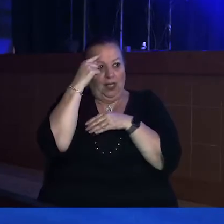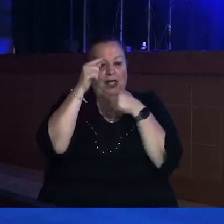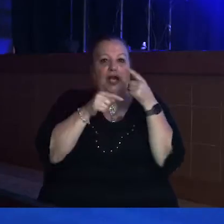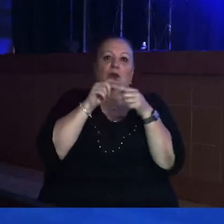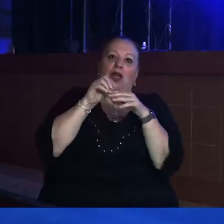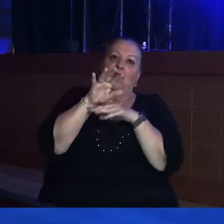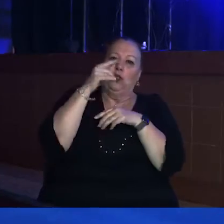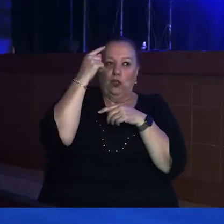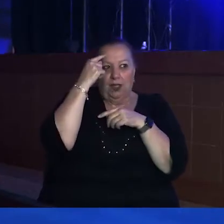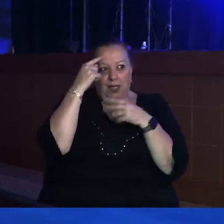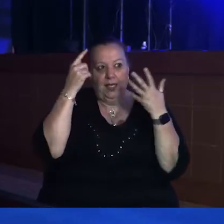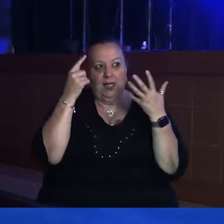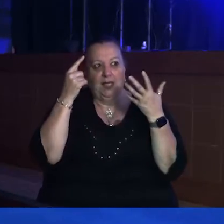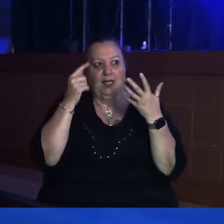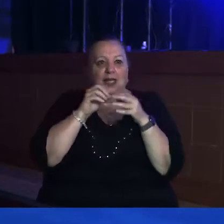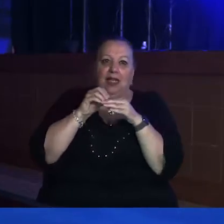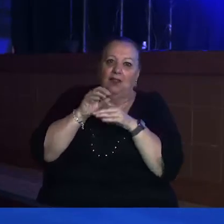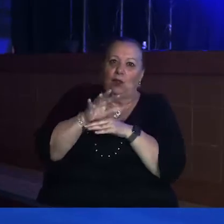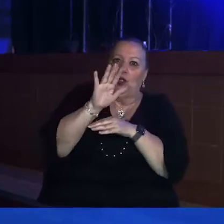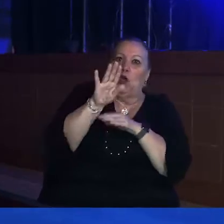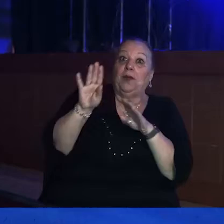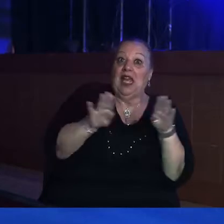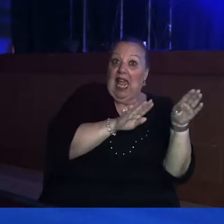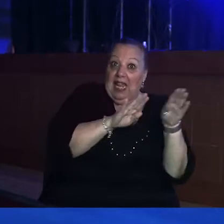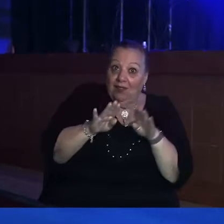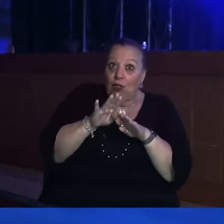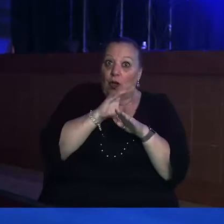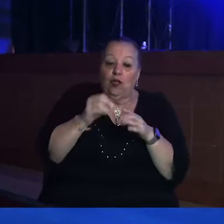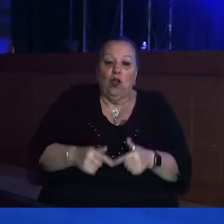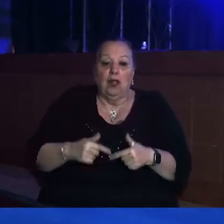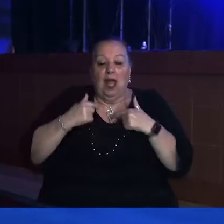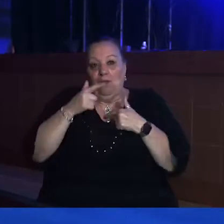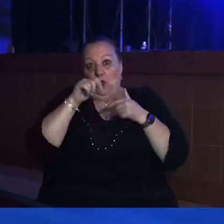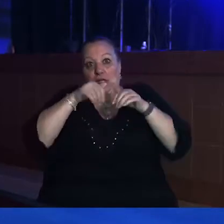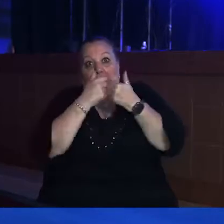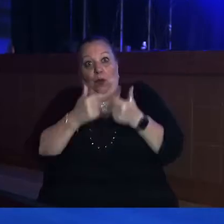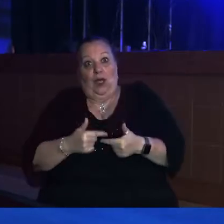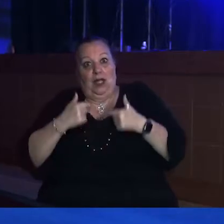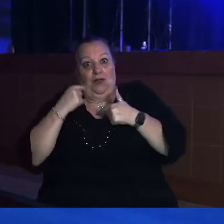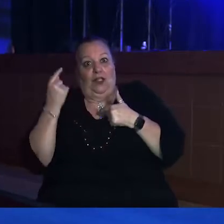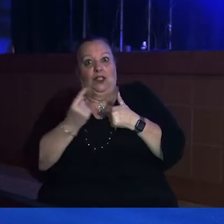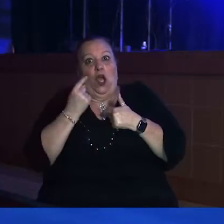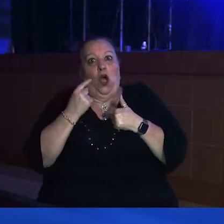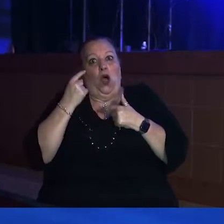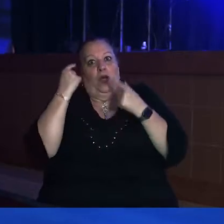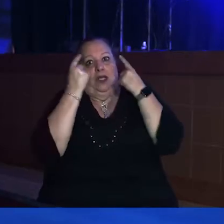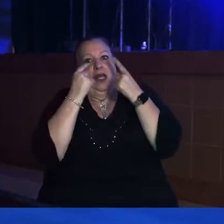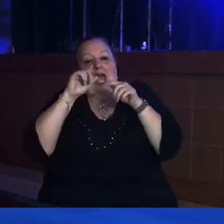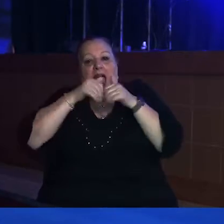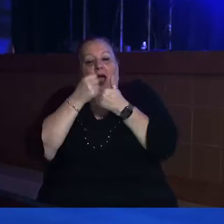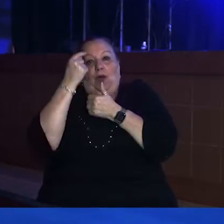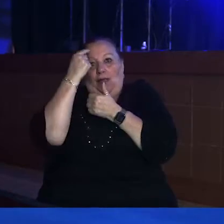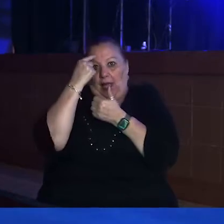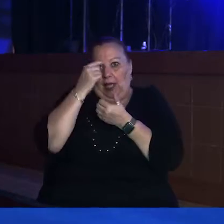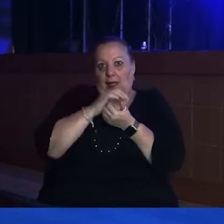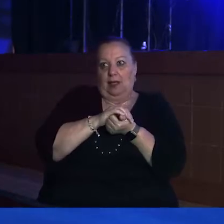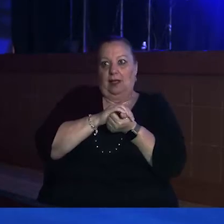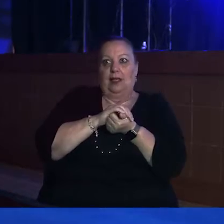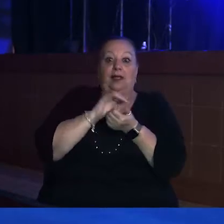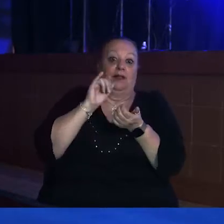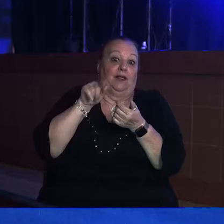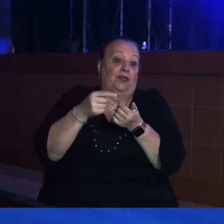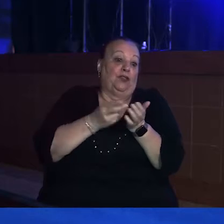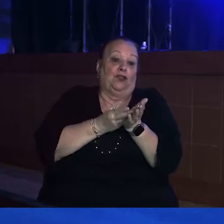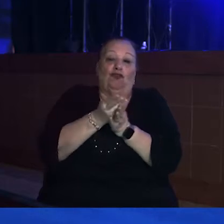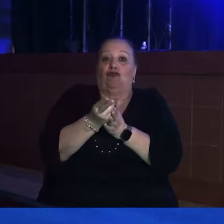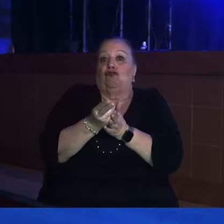thinking, it influences your behavior in your life, because the way we live is always a reflection of the way that we think. It's just truth. Scripture says